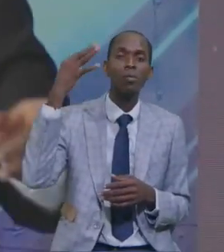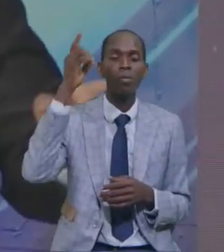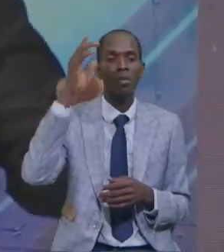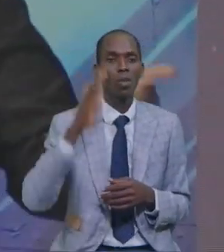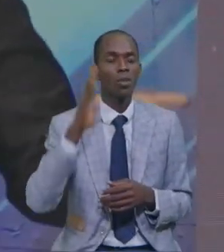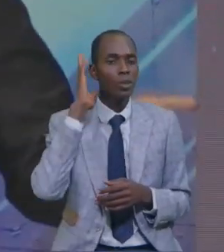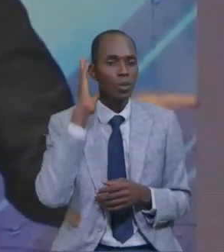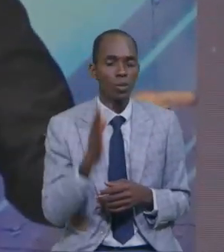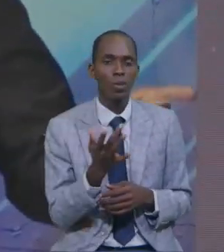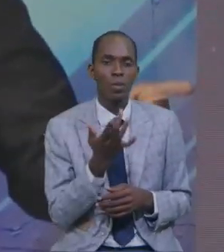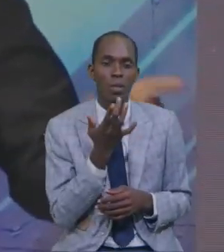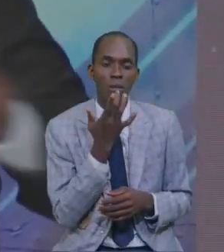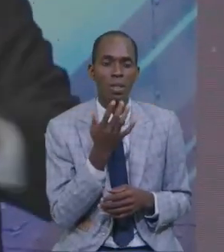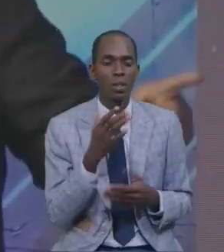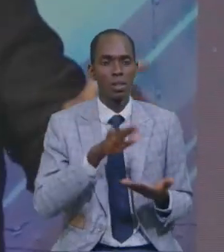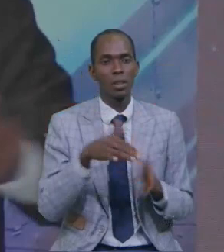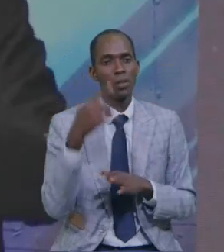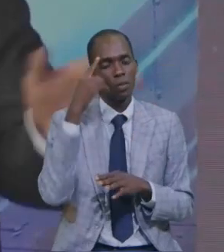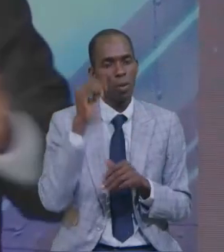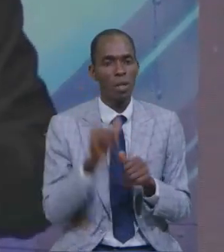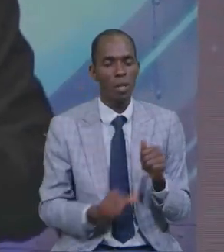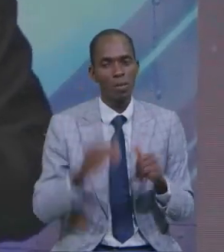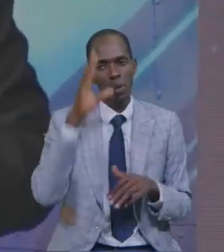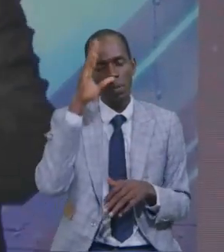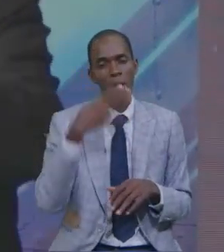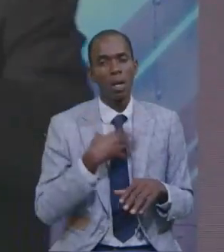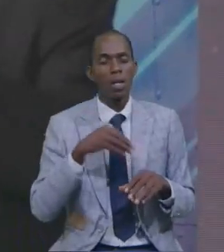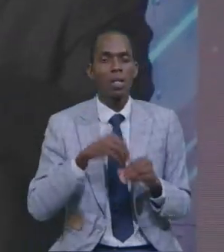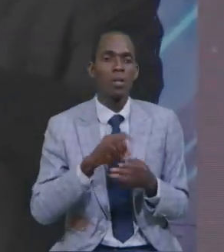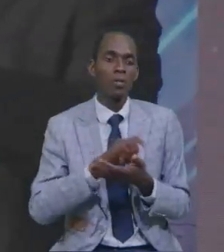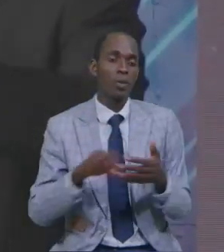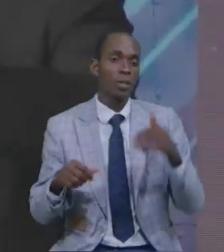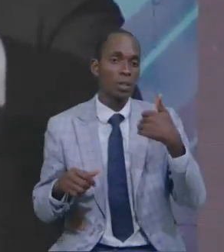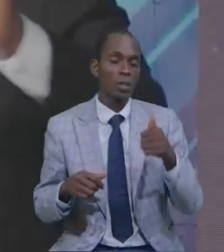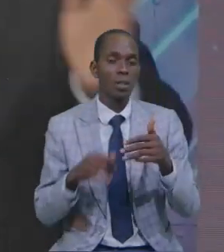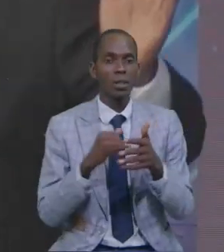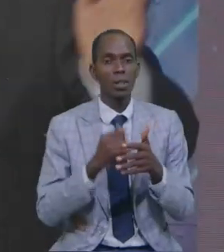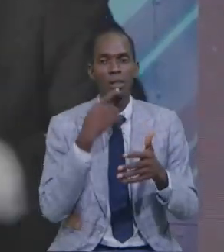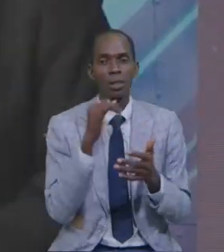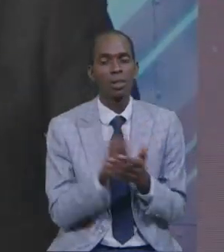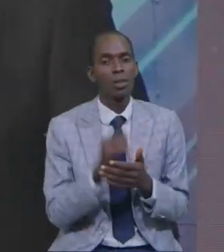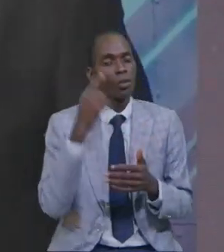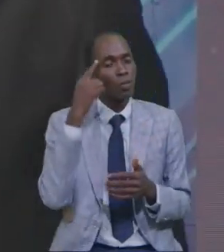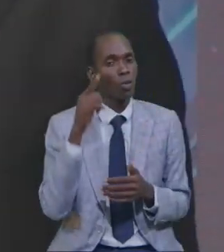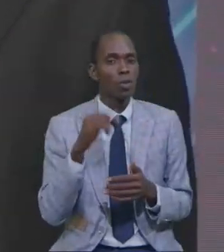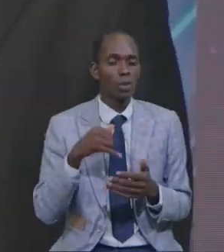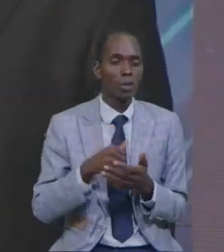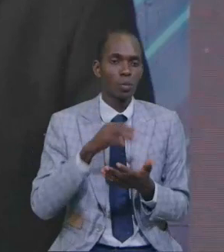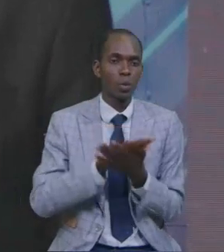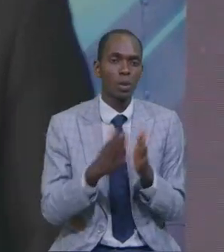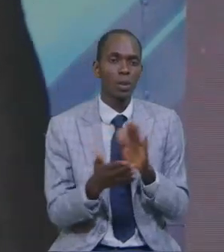it became him for whom are all things, and by whom are all things,